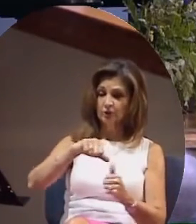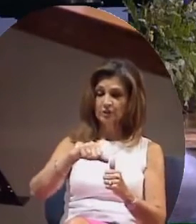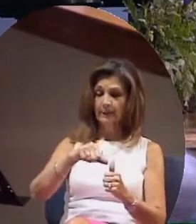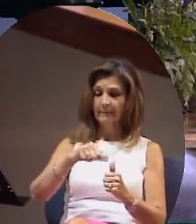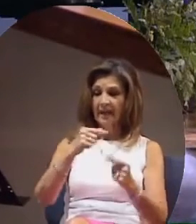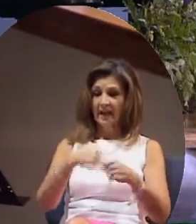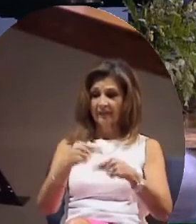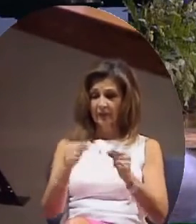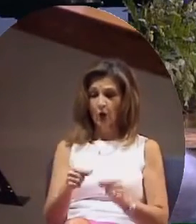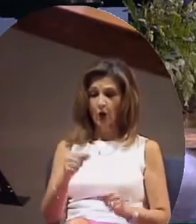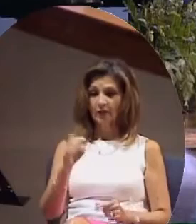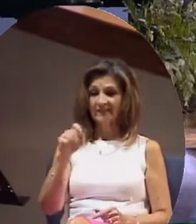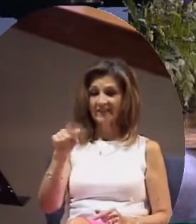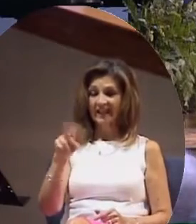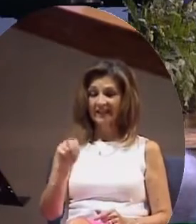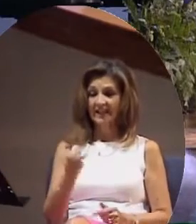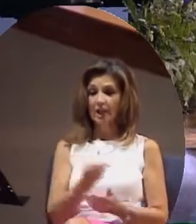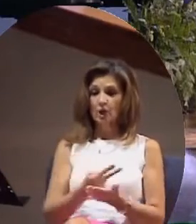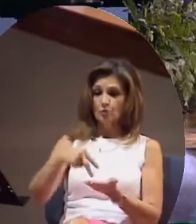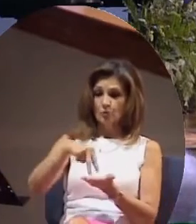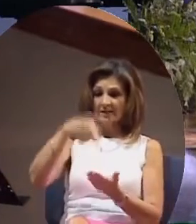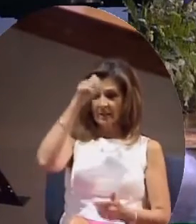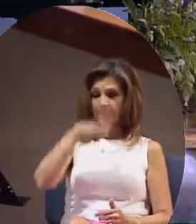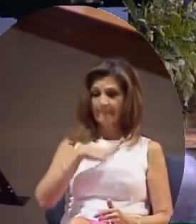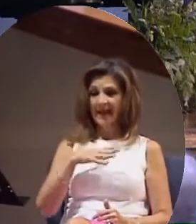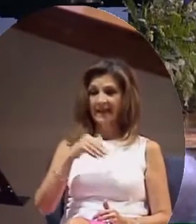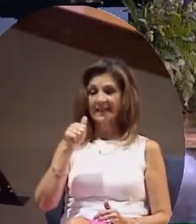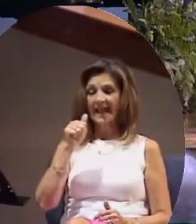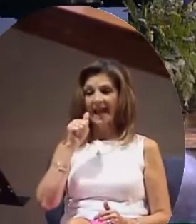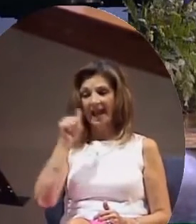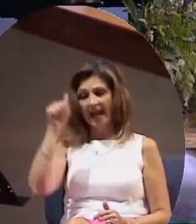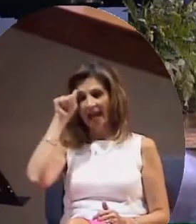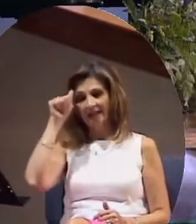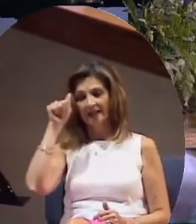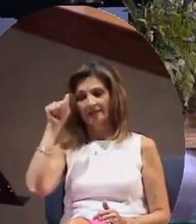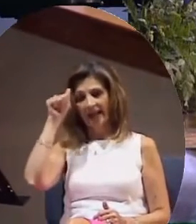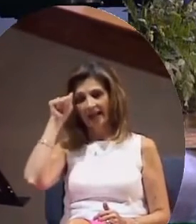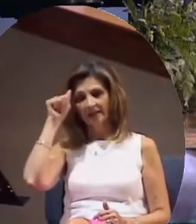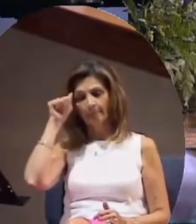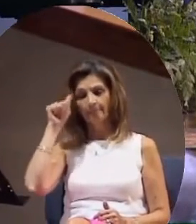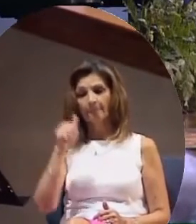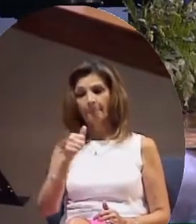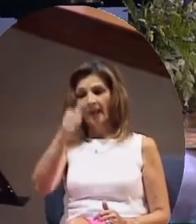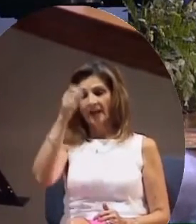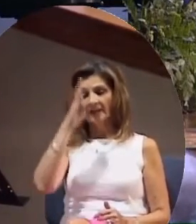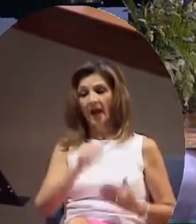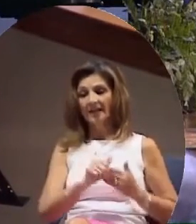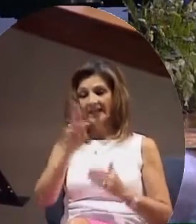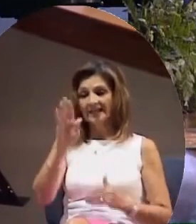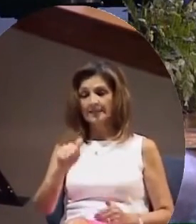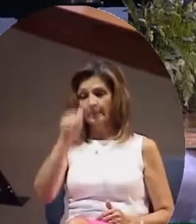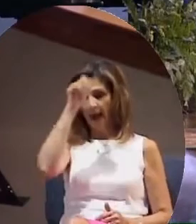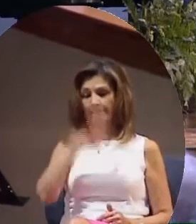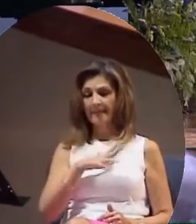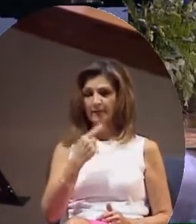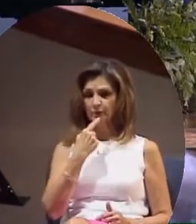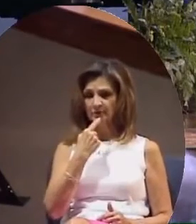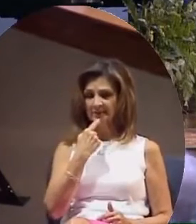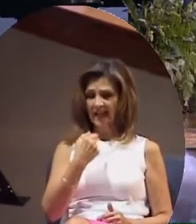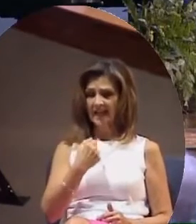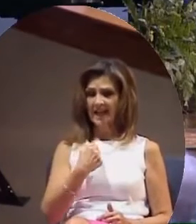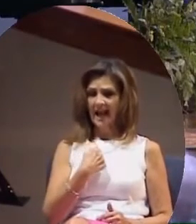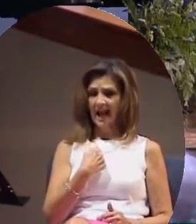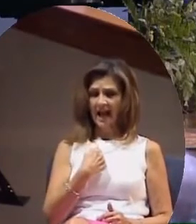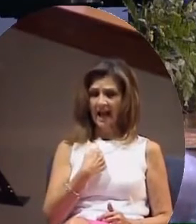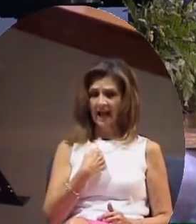wanted fellowship in the Garden of Eden, he raised up a man, Adam. God leads by a man. Amen. You say, I believe